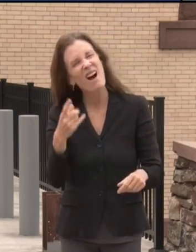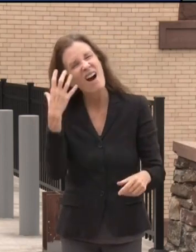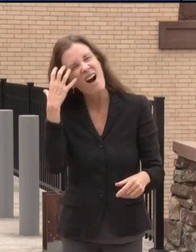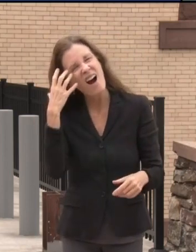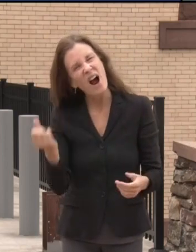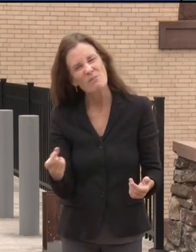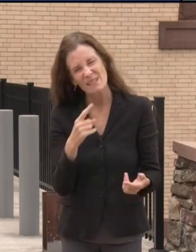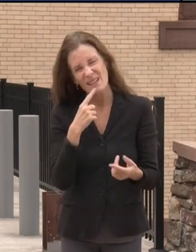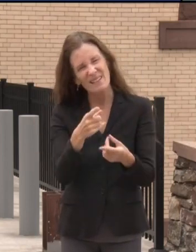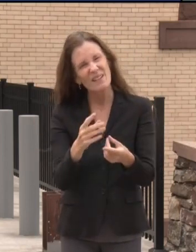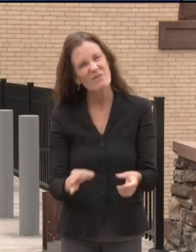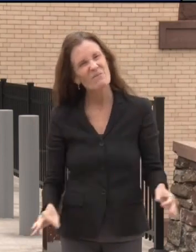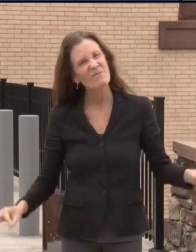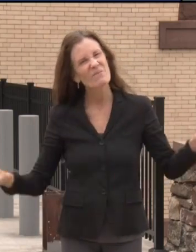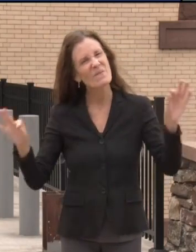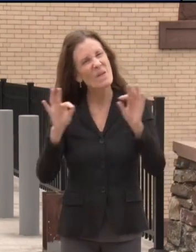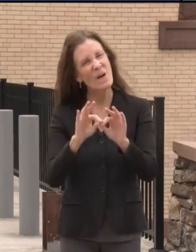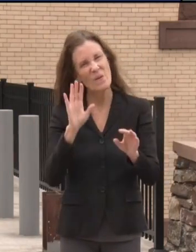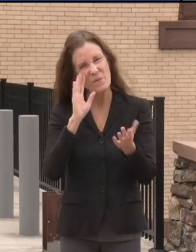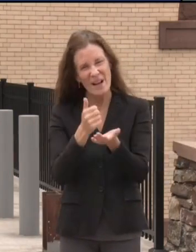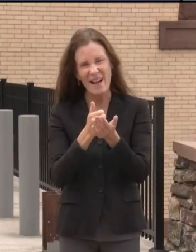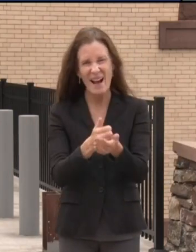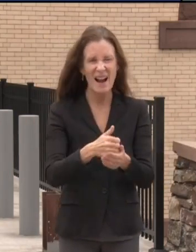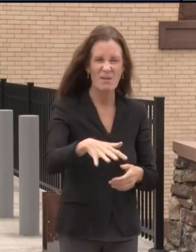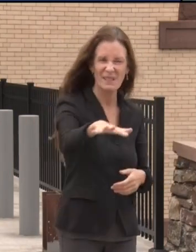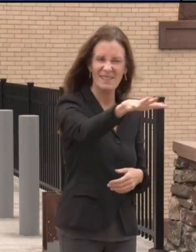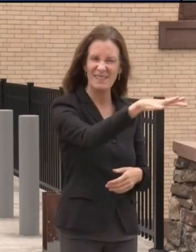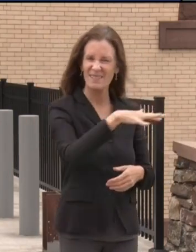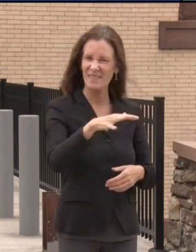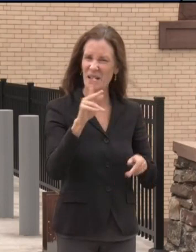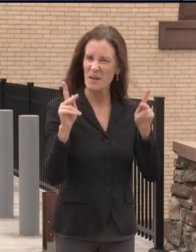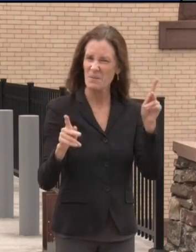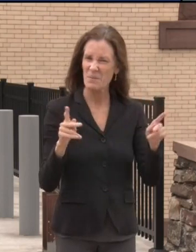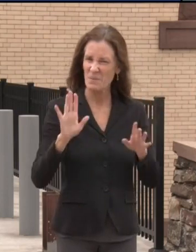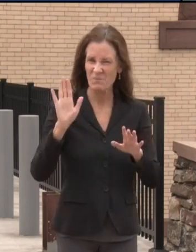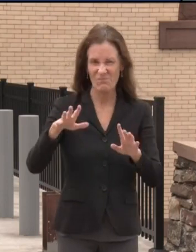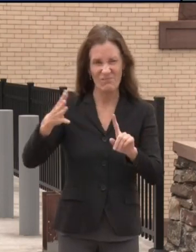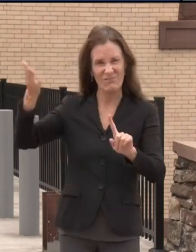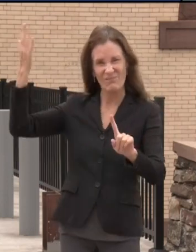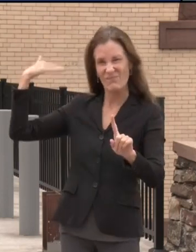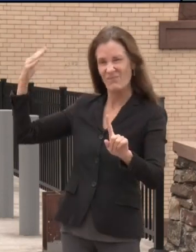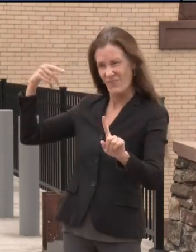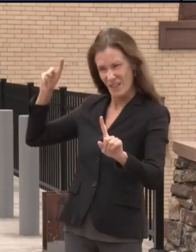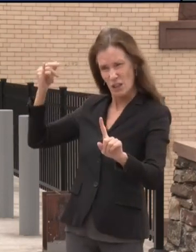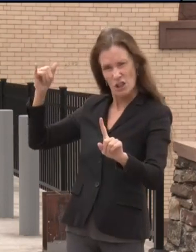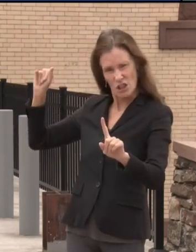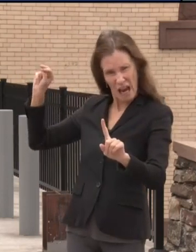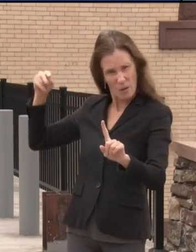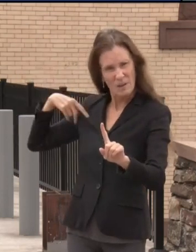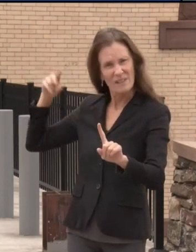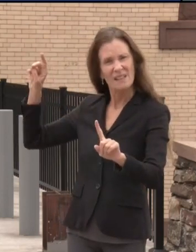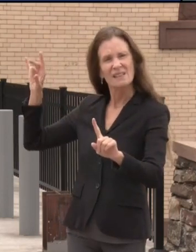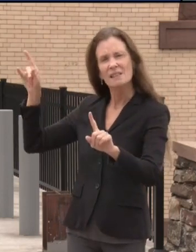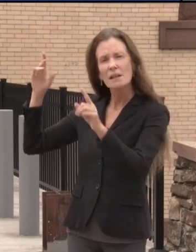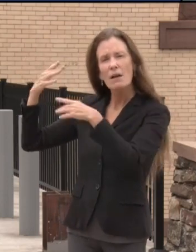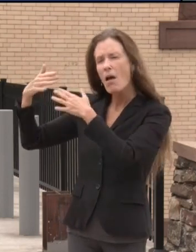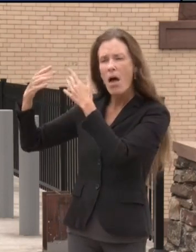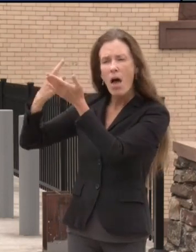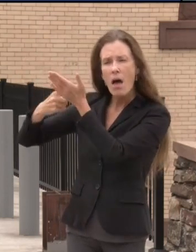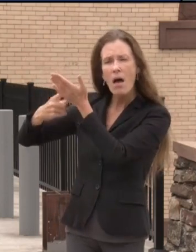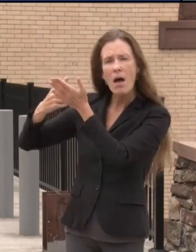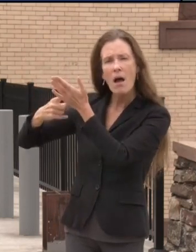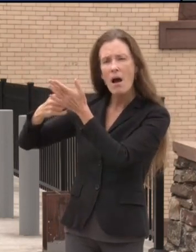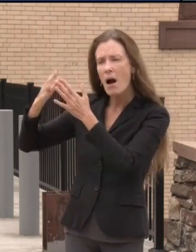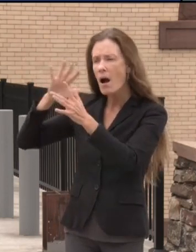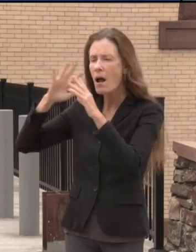robust and productive hearing on this bill back in January. We expected to spend the next several months negotiating the bill language and working to